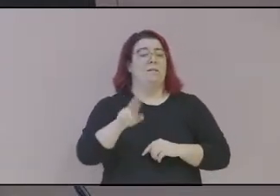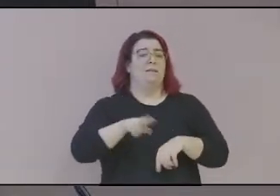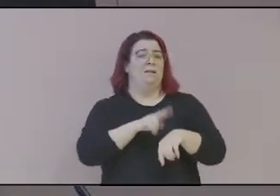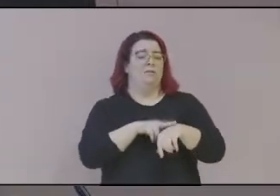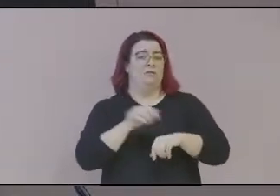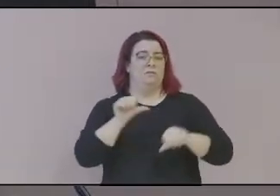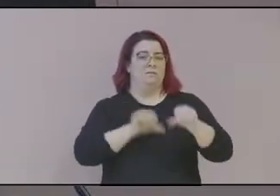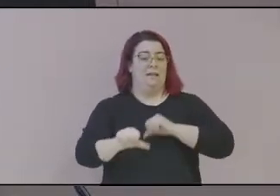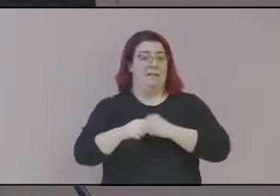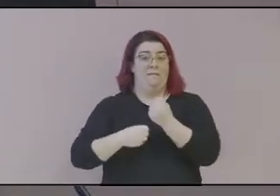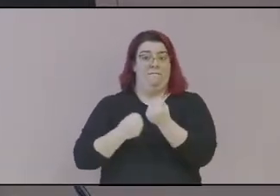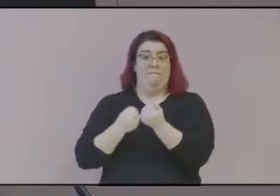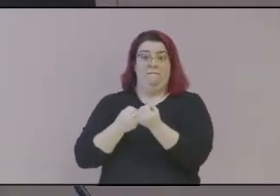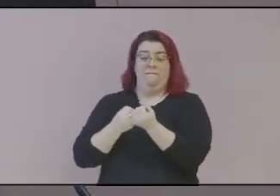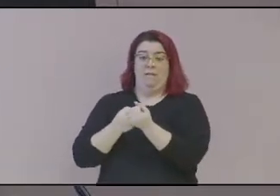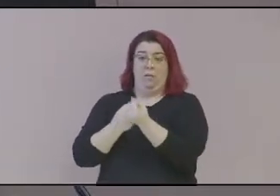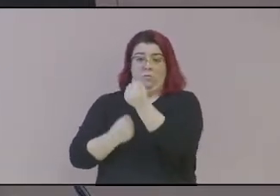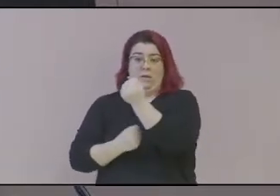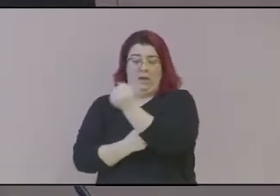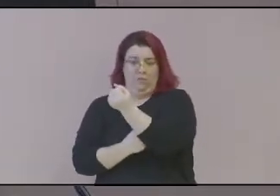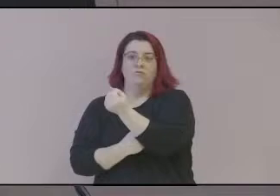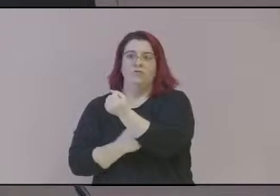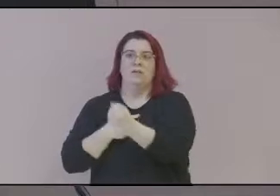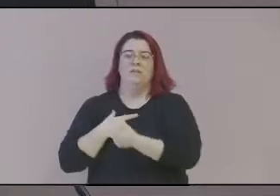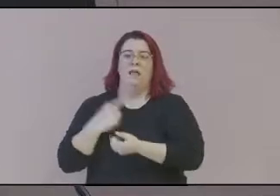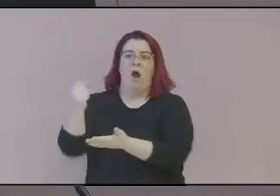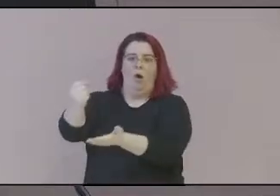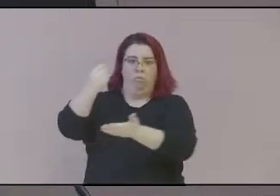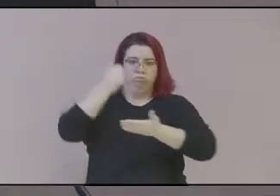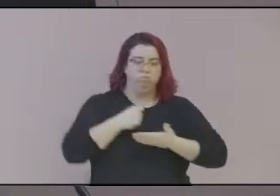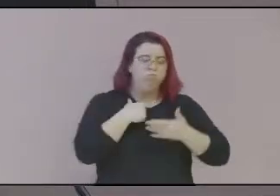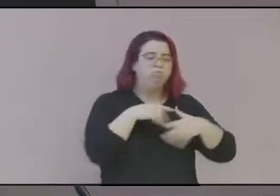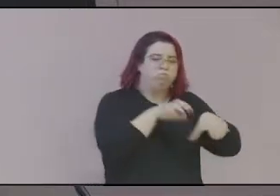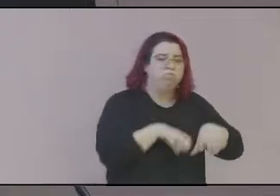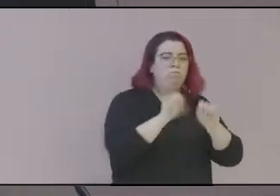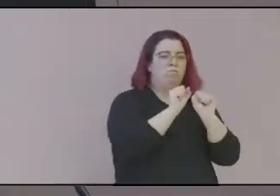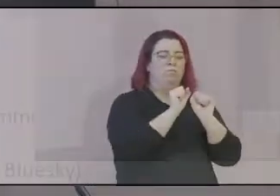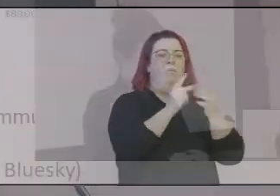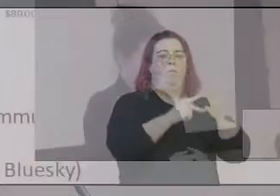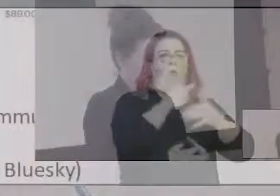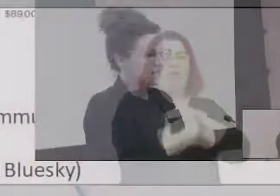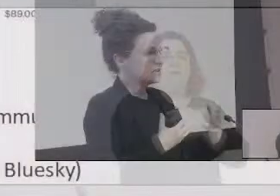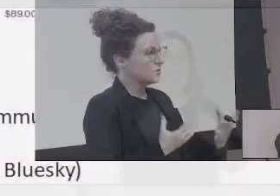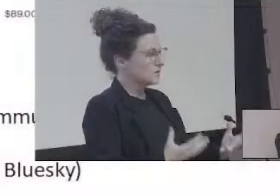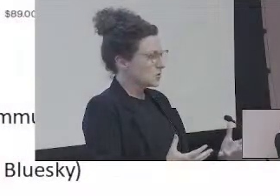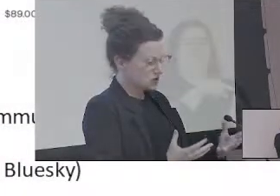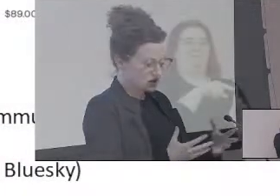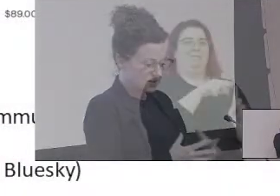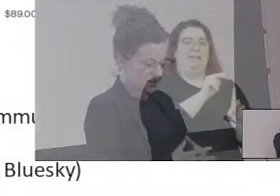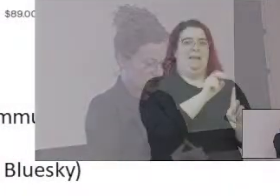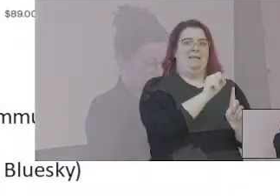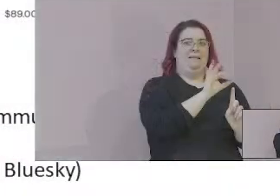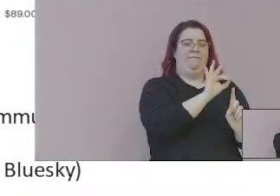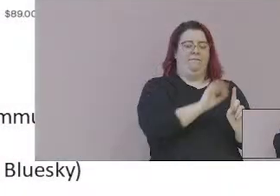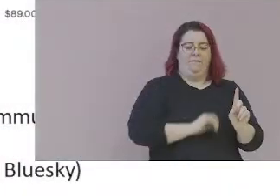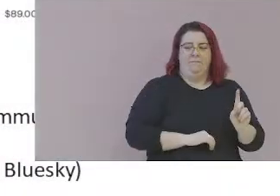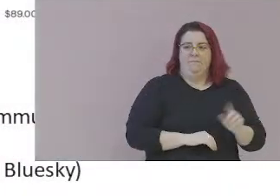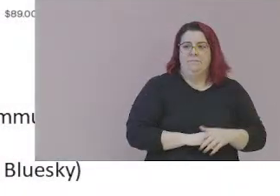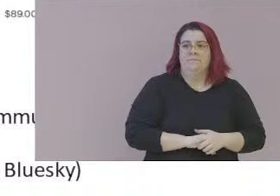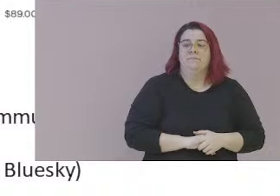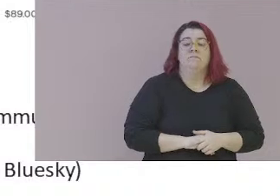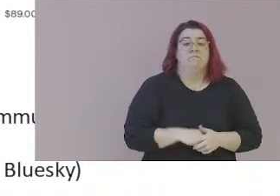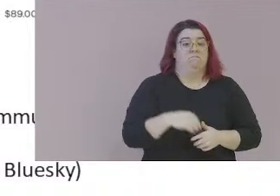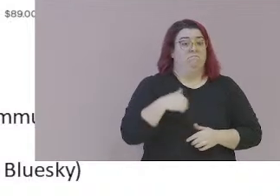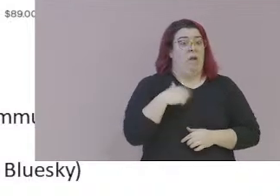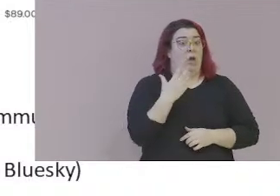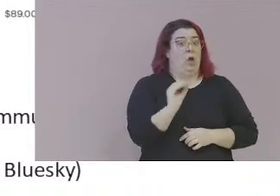project that I recently directed at the NYU Center for Disability Studies. This is a provostial center that I